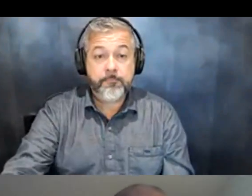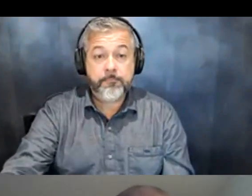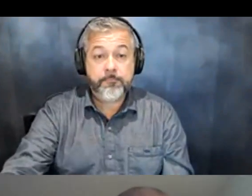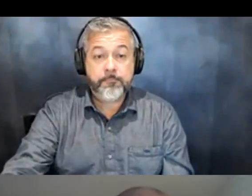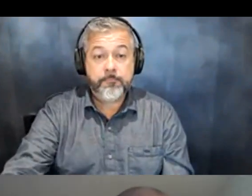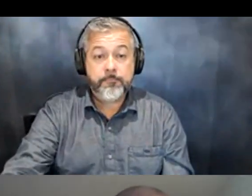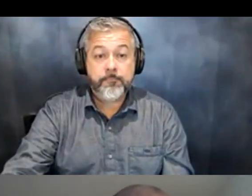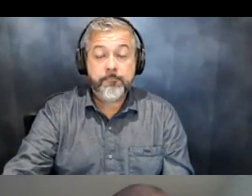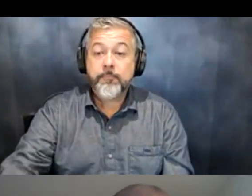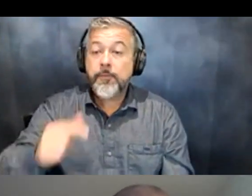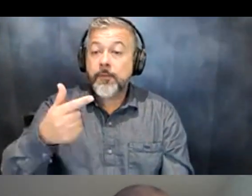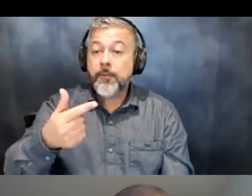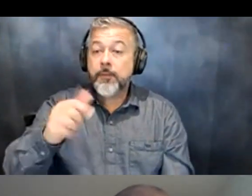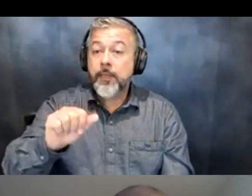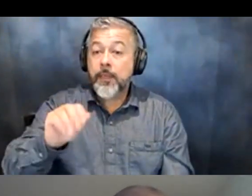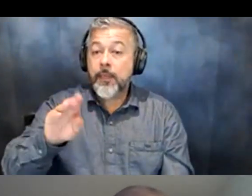Gabriel?